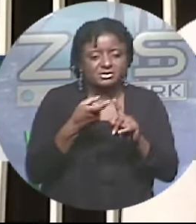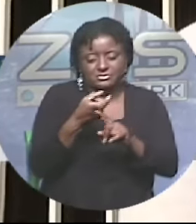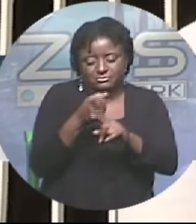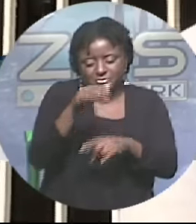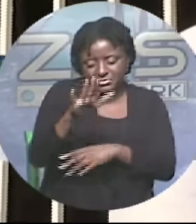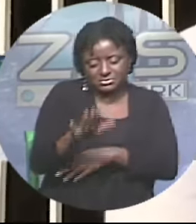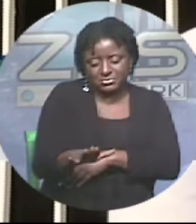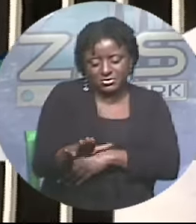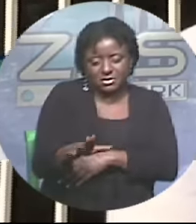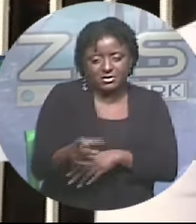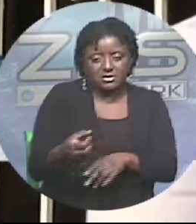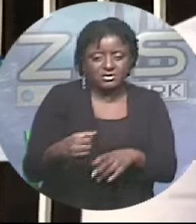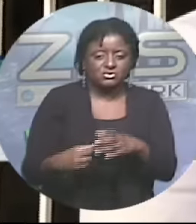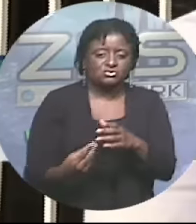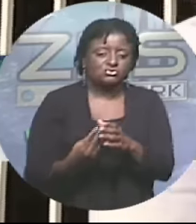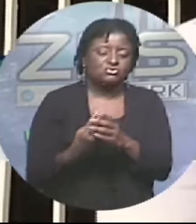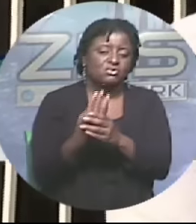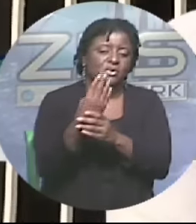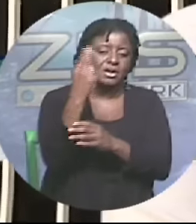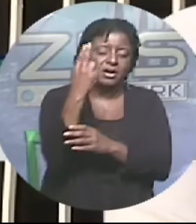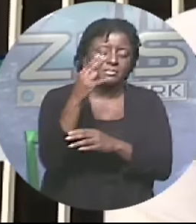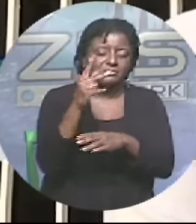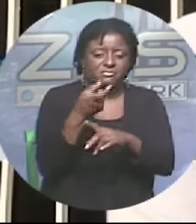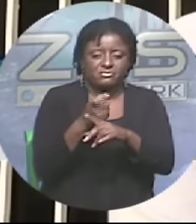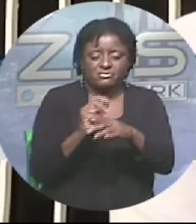school straight up, class together,